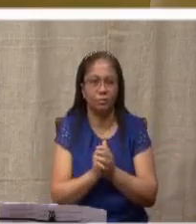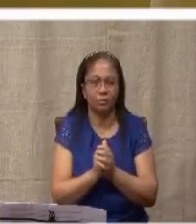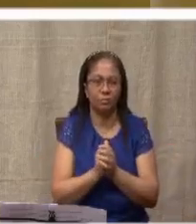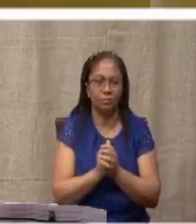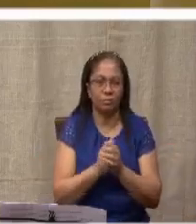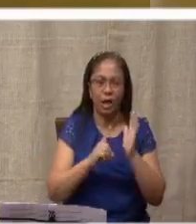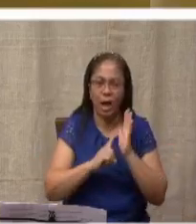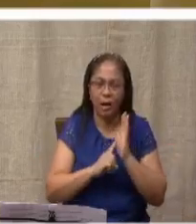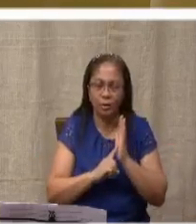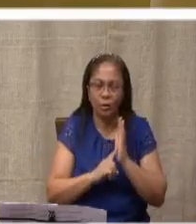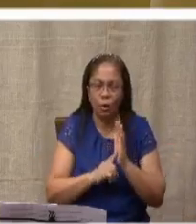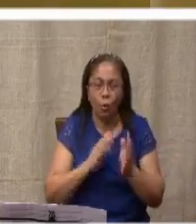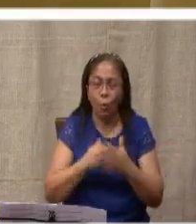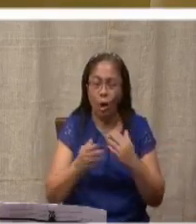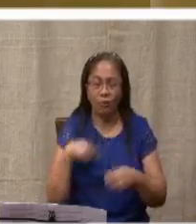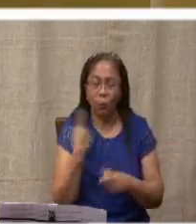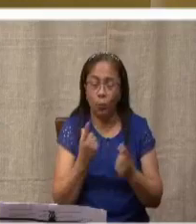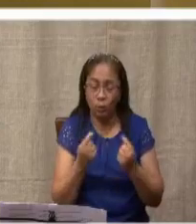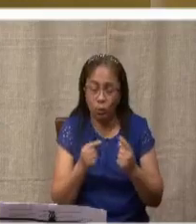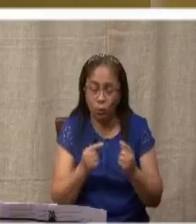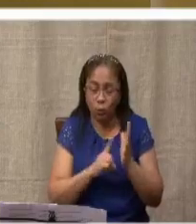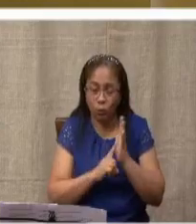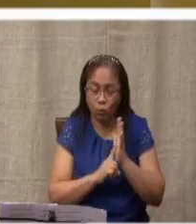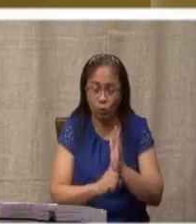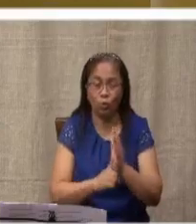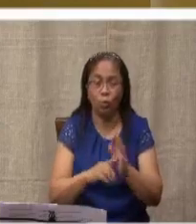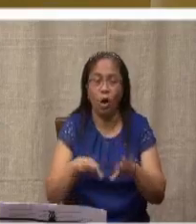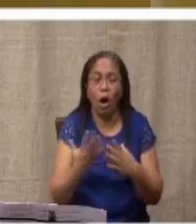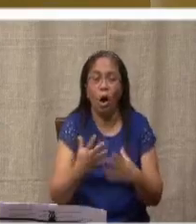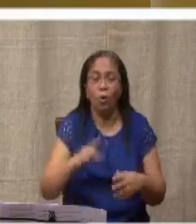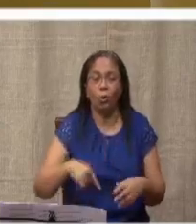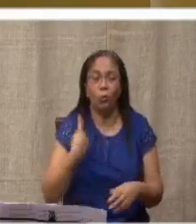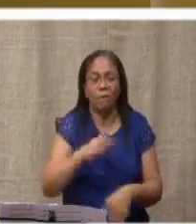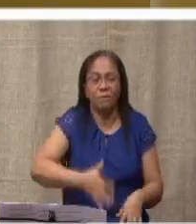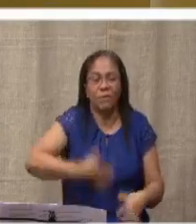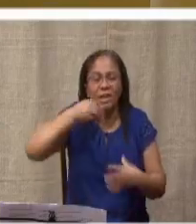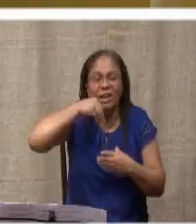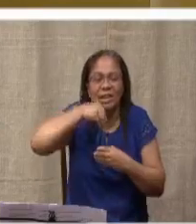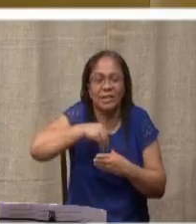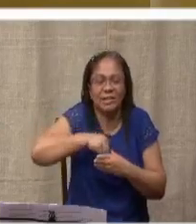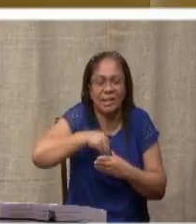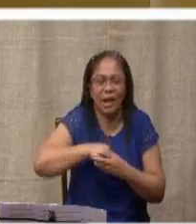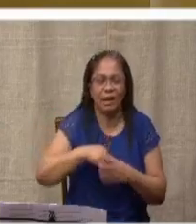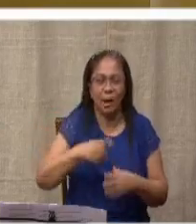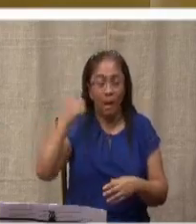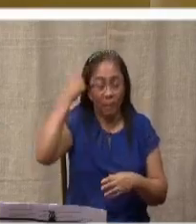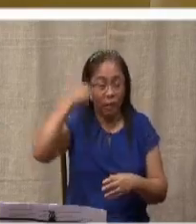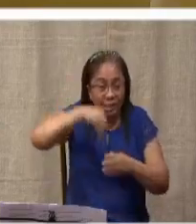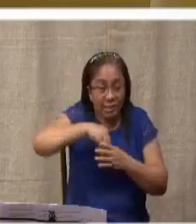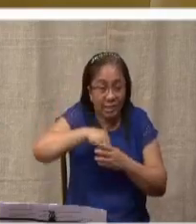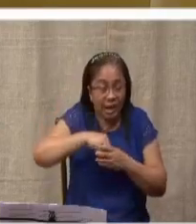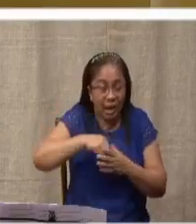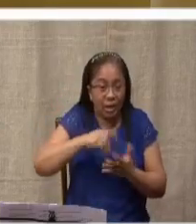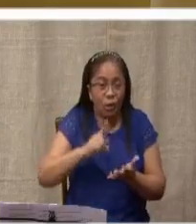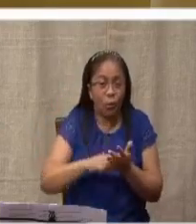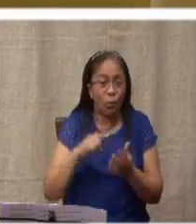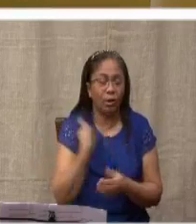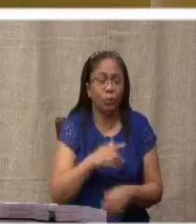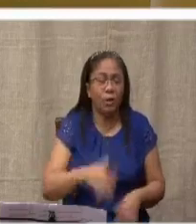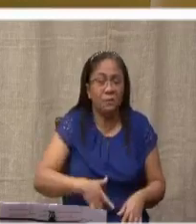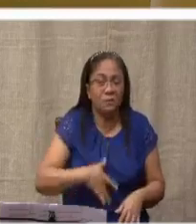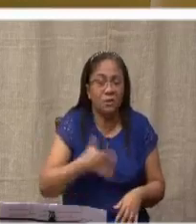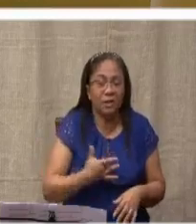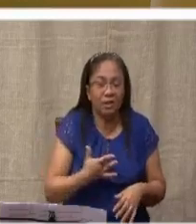gratitude that we feel inside of us it is a service out to the other because inside of us what we feel is